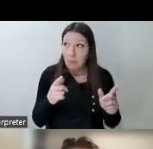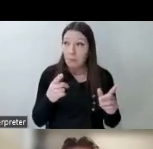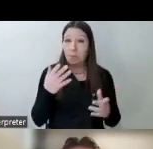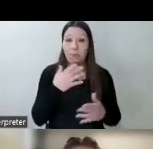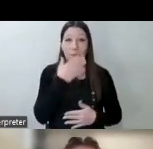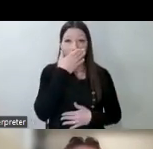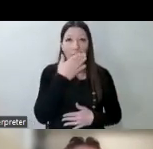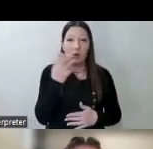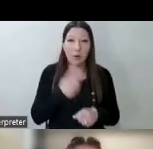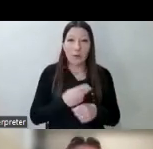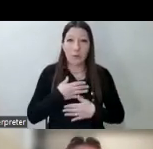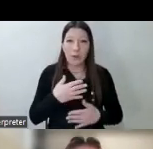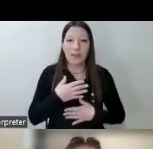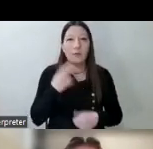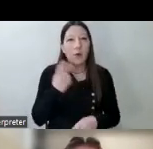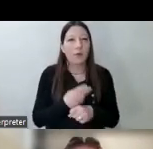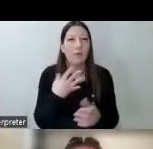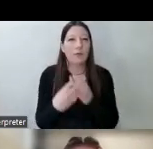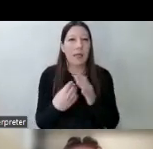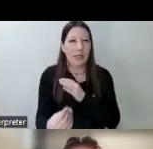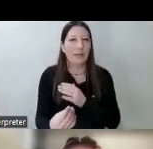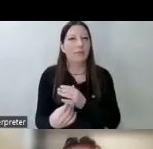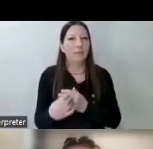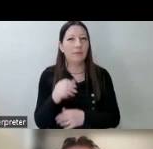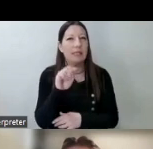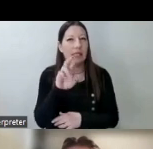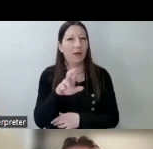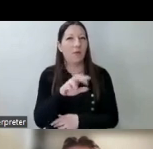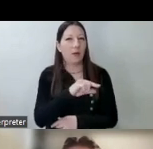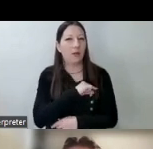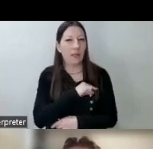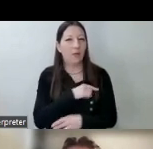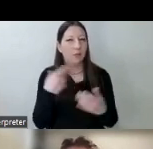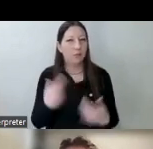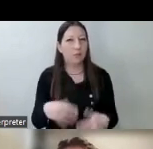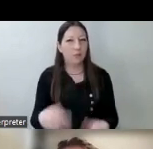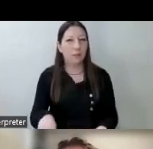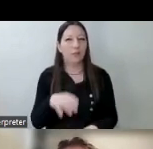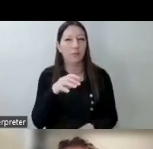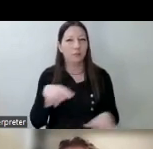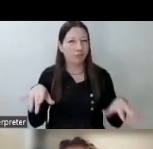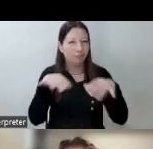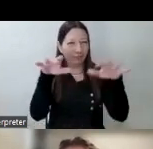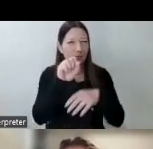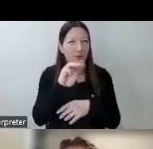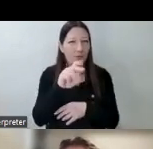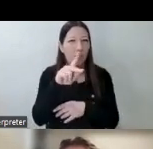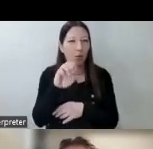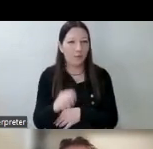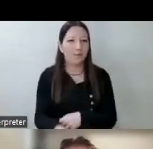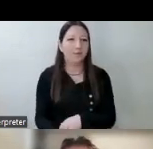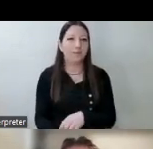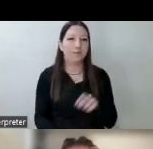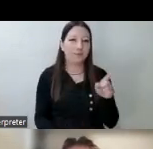outdoors. These two images were taken from the same spot overlooking our family cabin. The left is a photograph taken on a